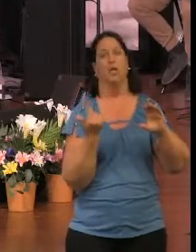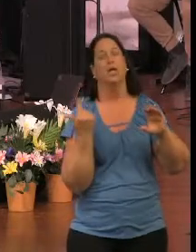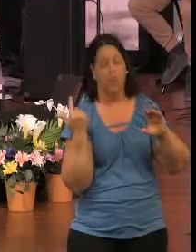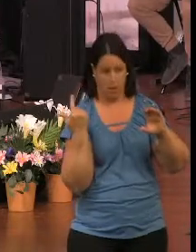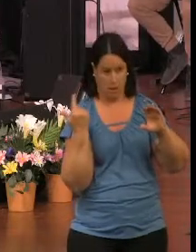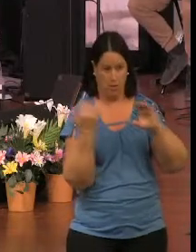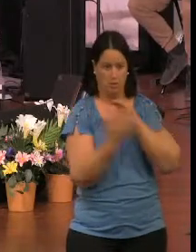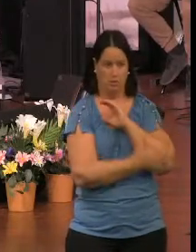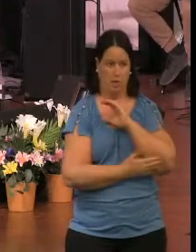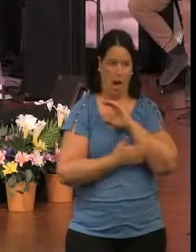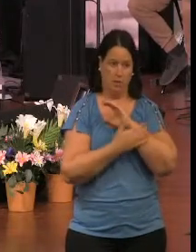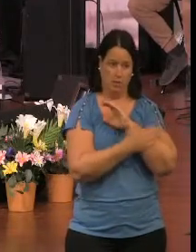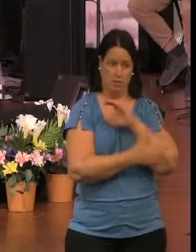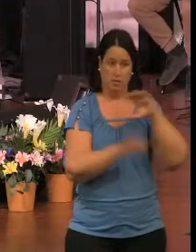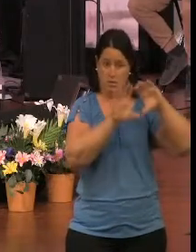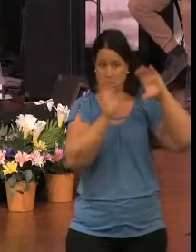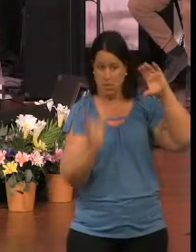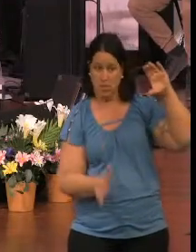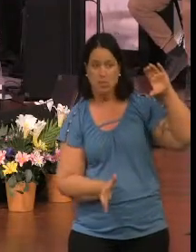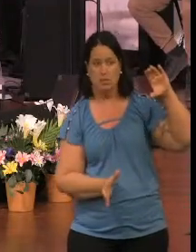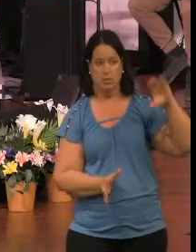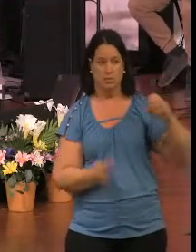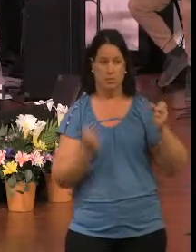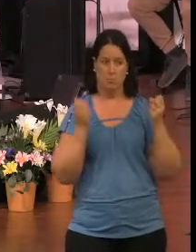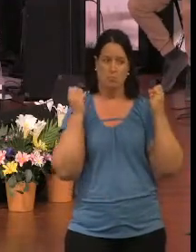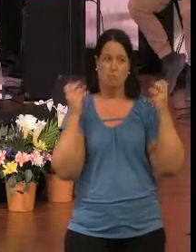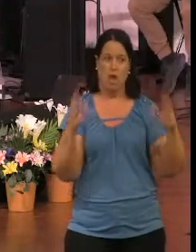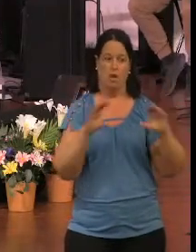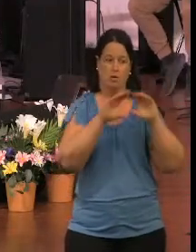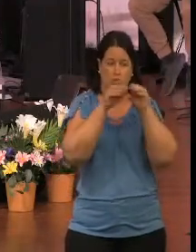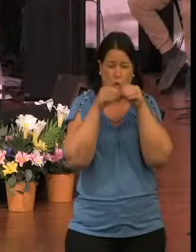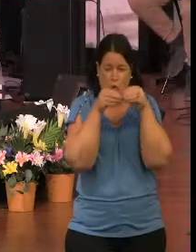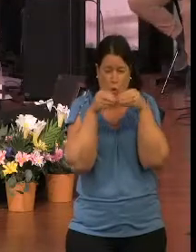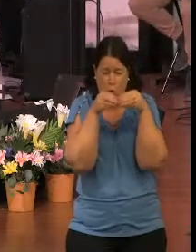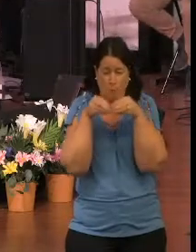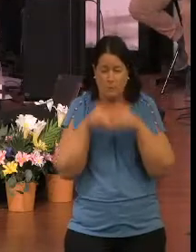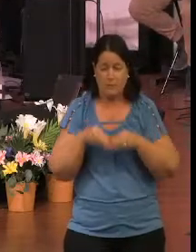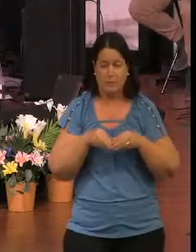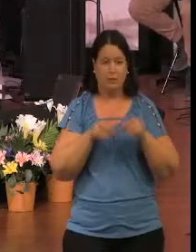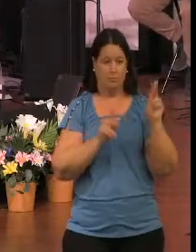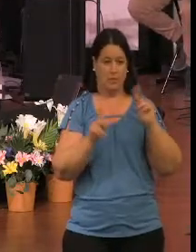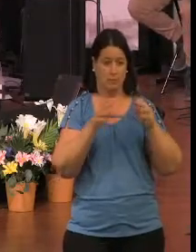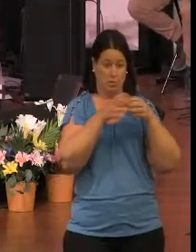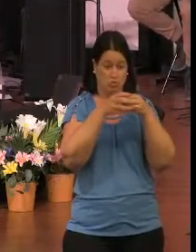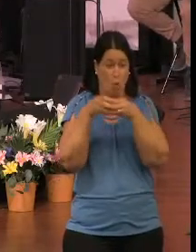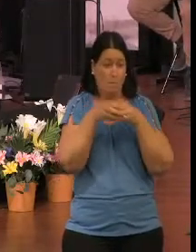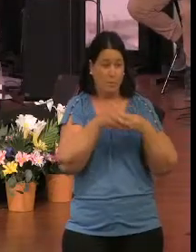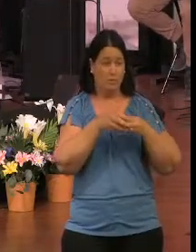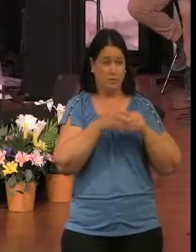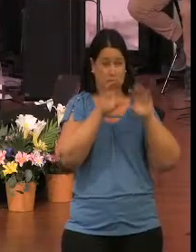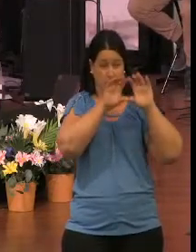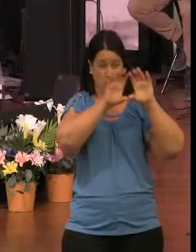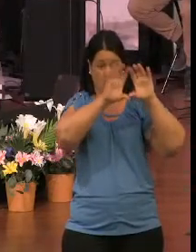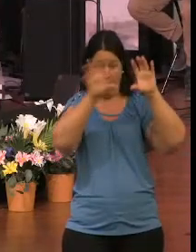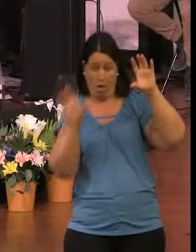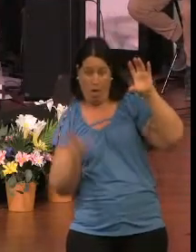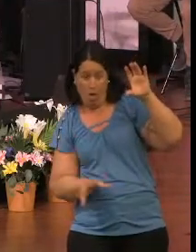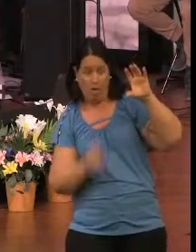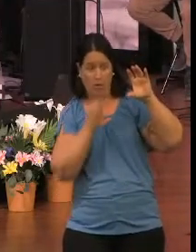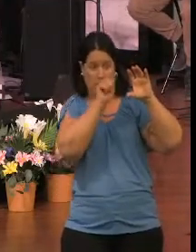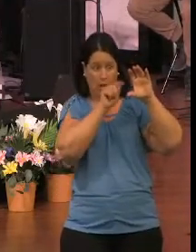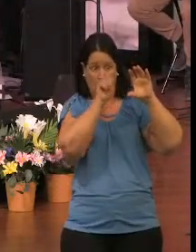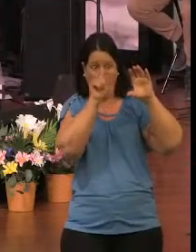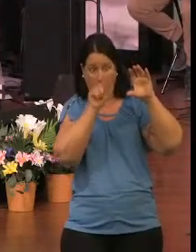continent, and so many people groups. And so we thank the Lord for our Southern Baptist presence on the continent of